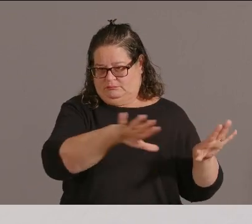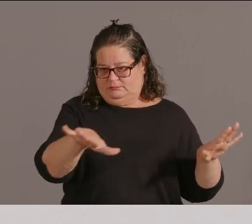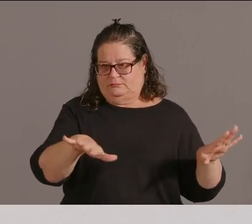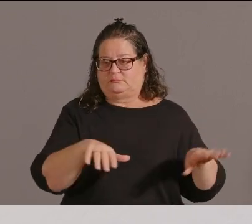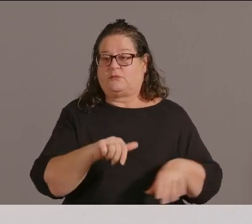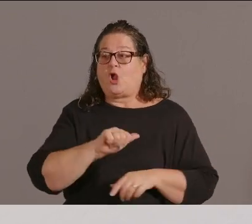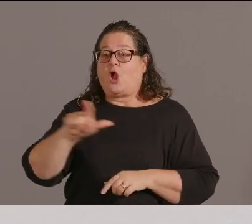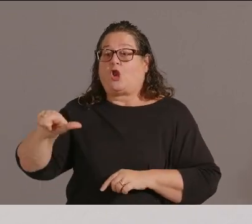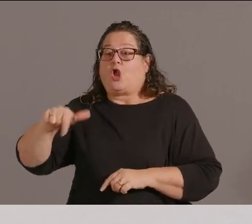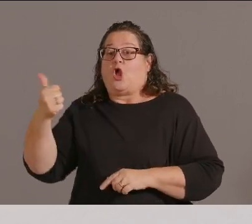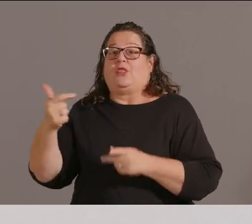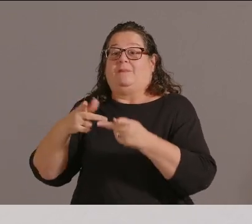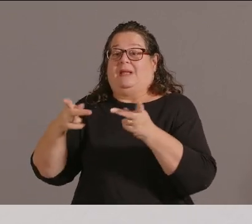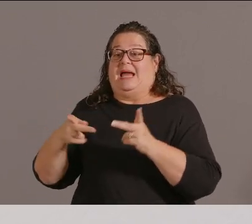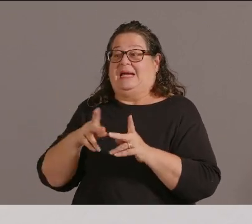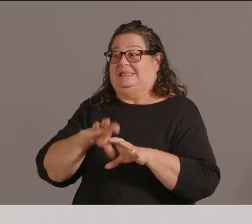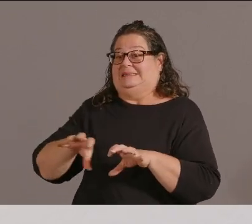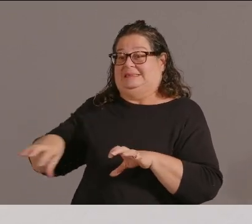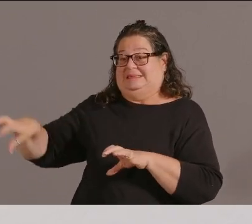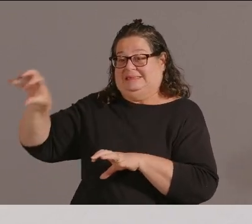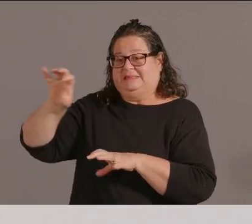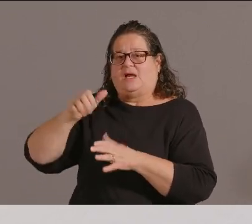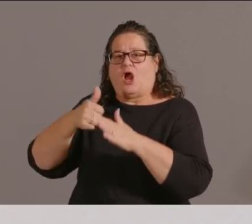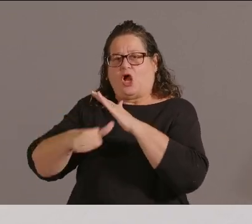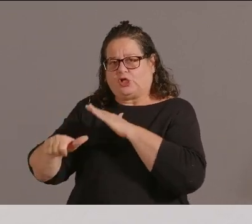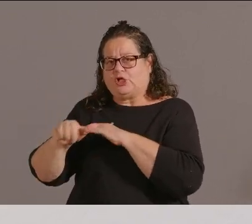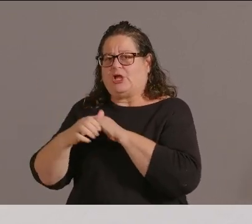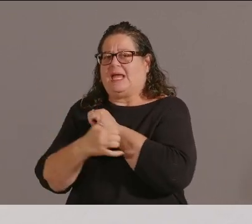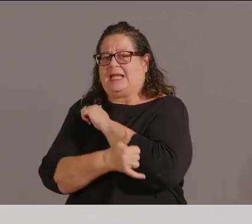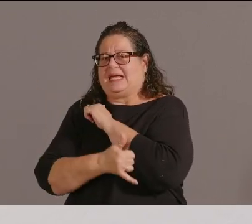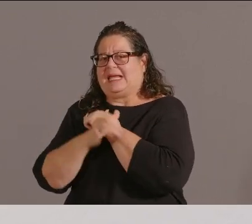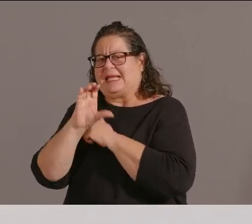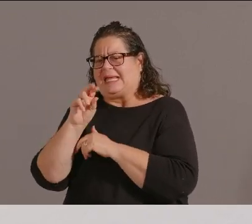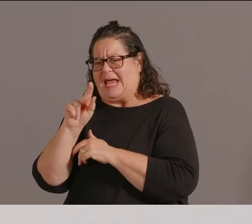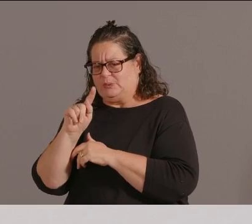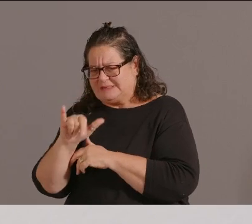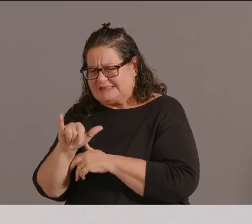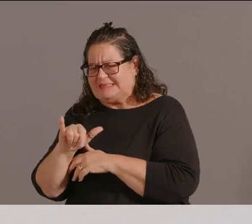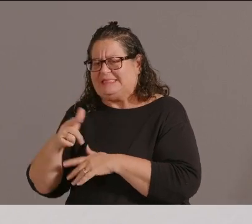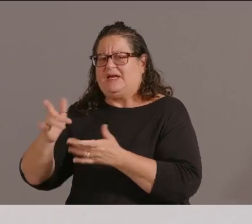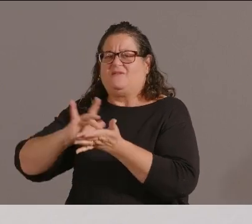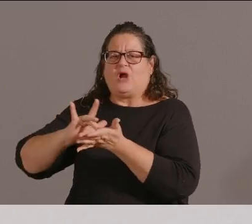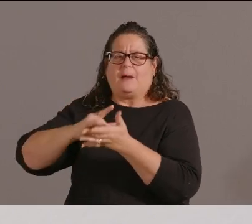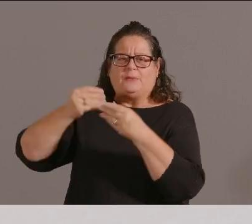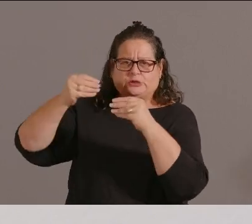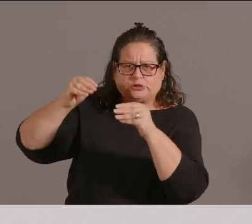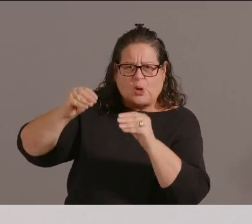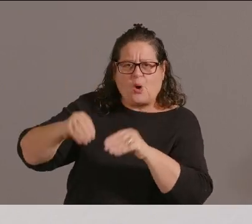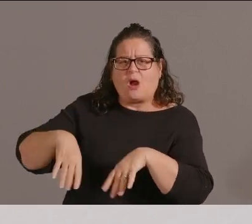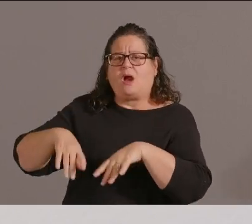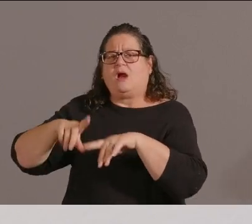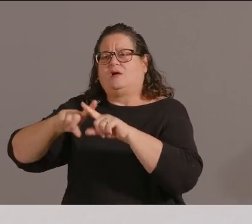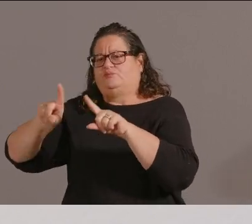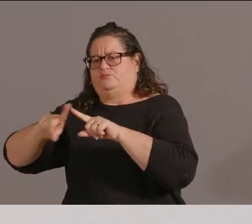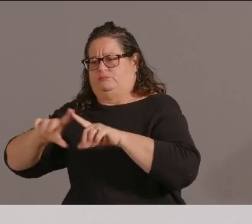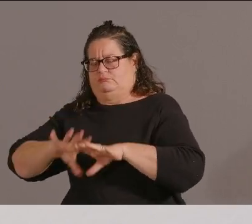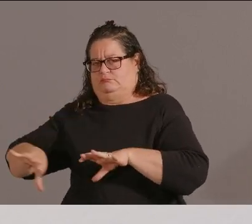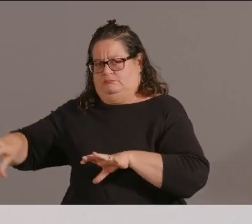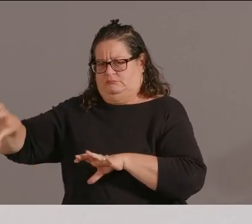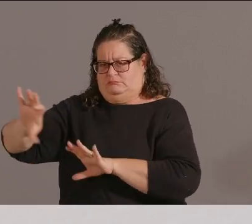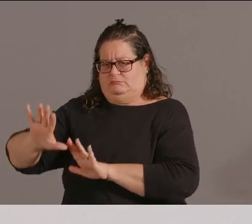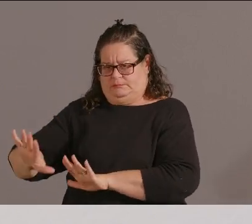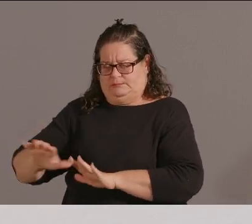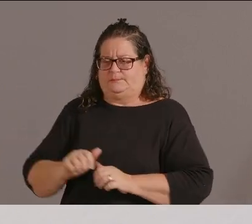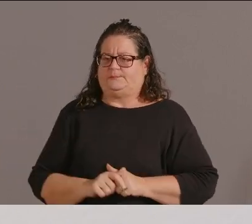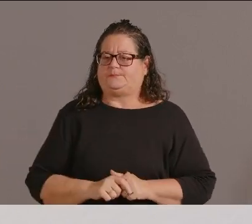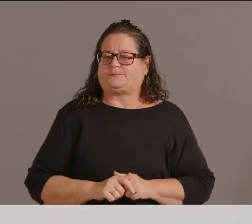provider sites, or, like healthcare provider sites or pharmacies or the FQHCs. So in Maricopa County,